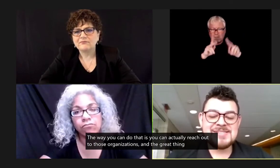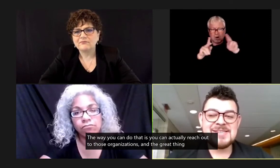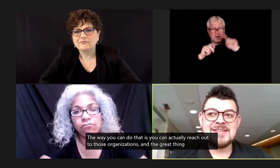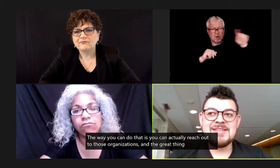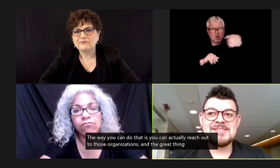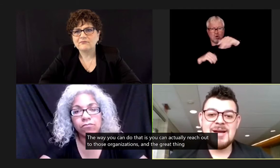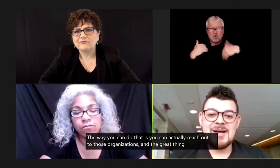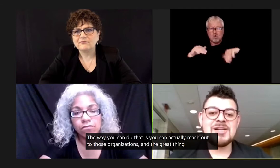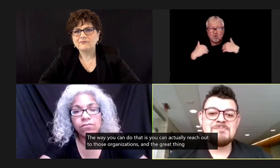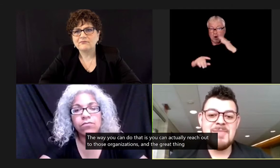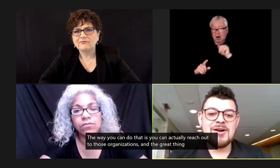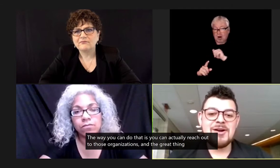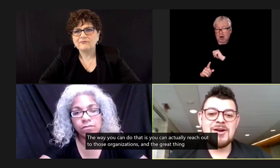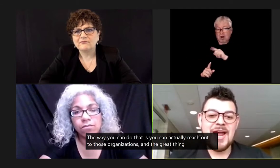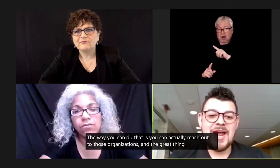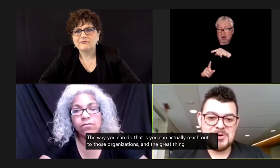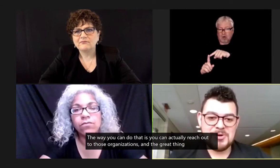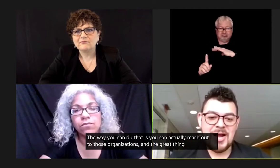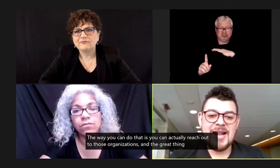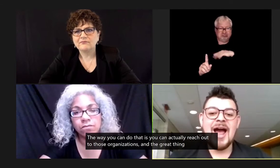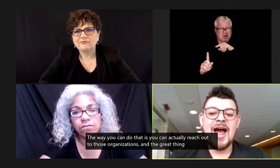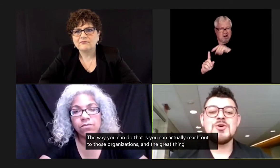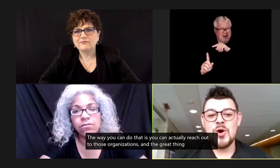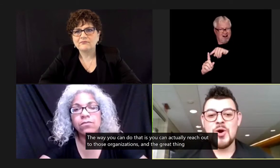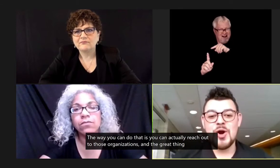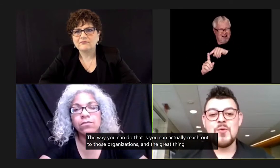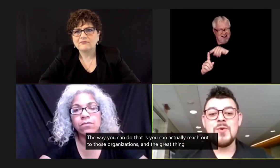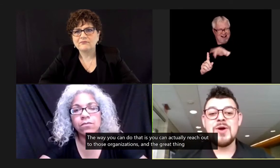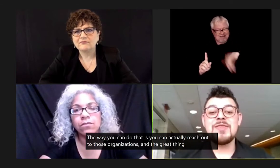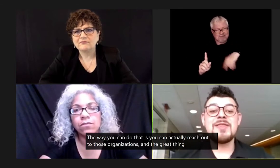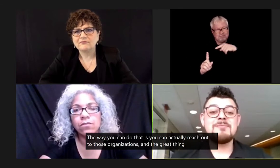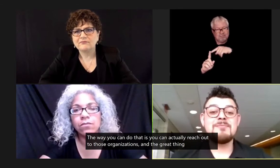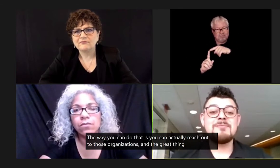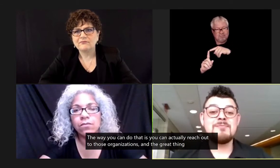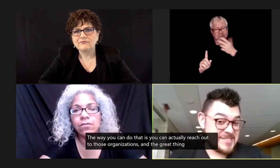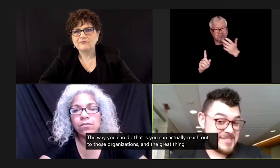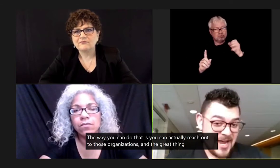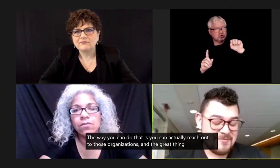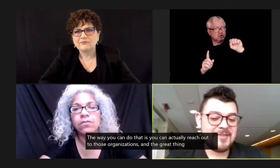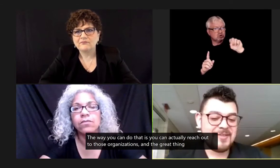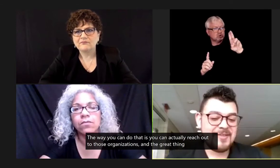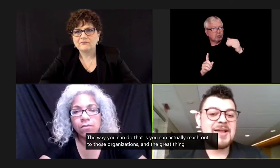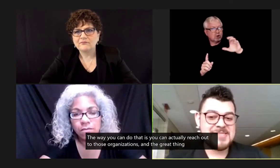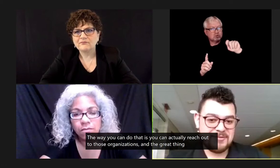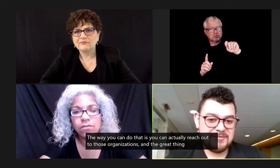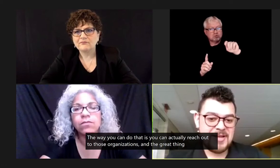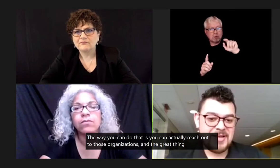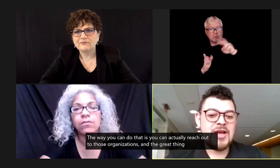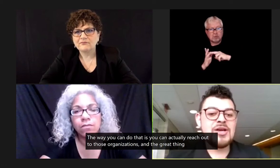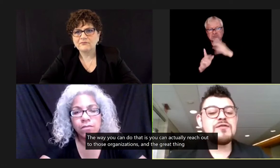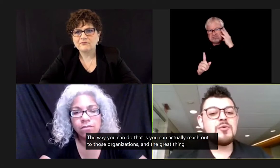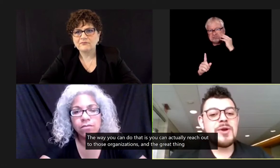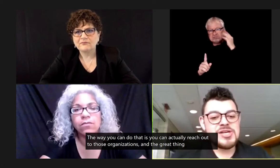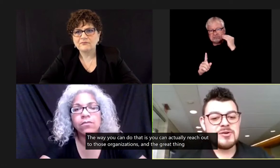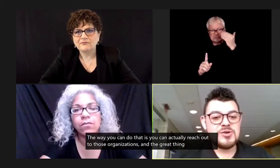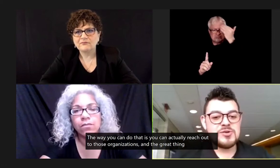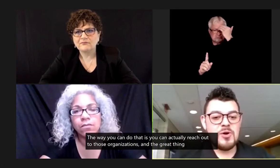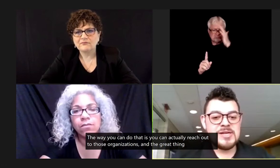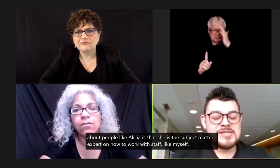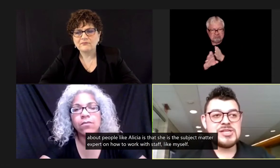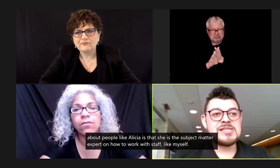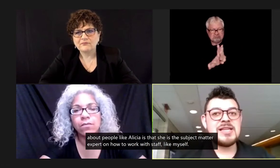is the subject matter expert on how to work with staff like myself. So if you reach out to